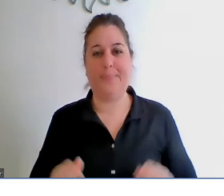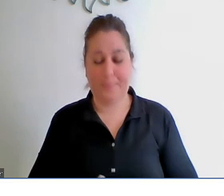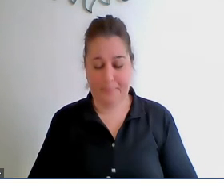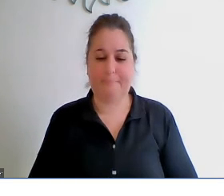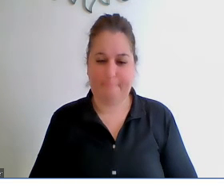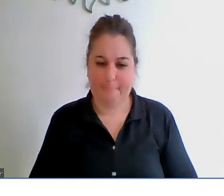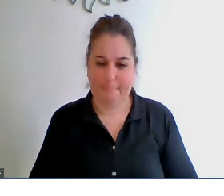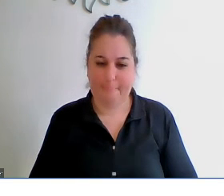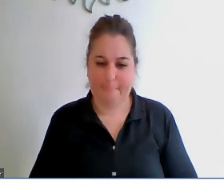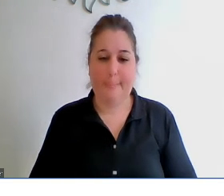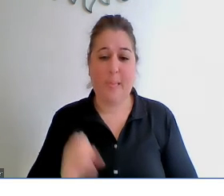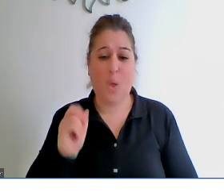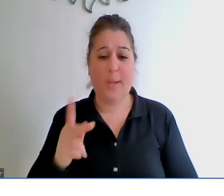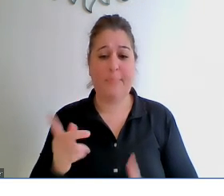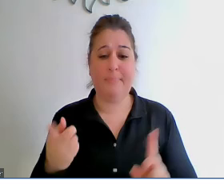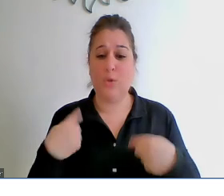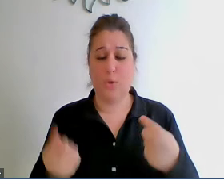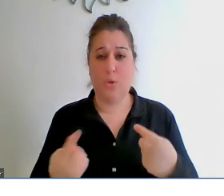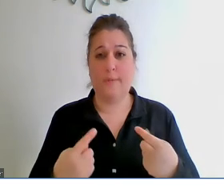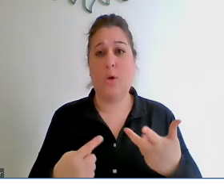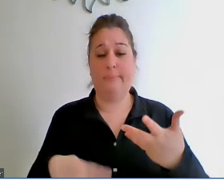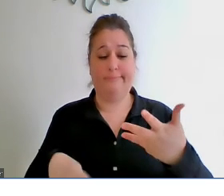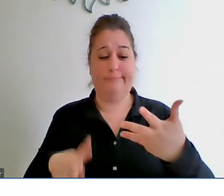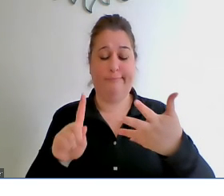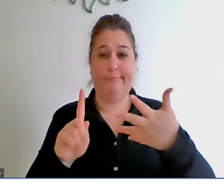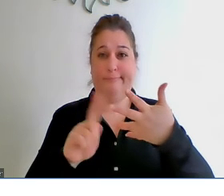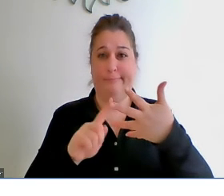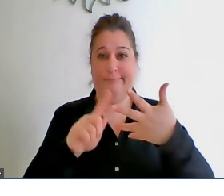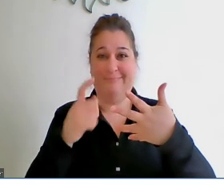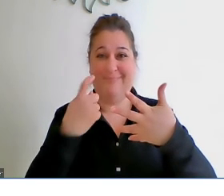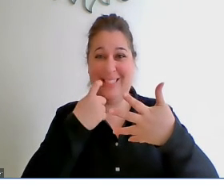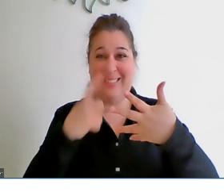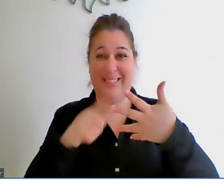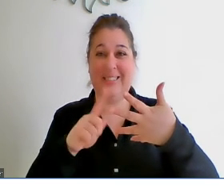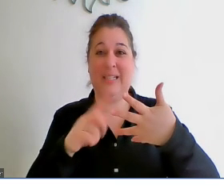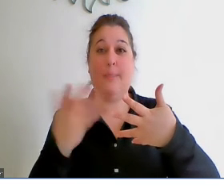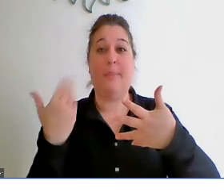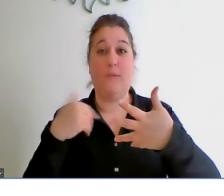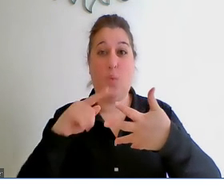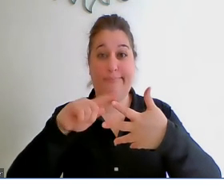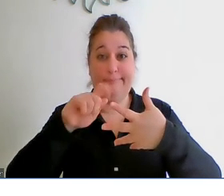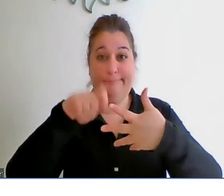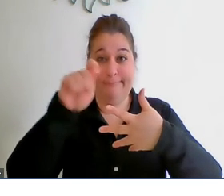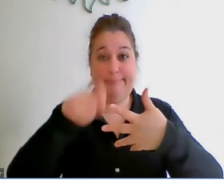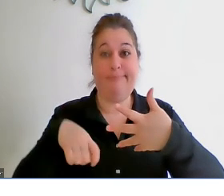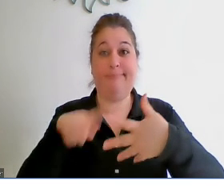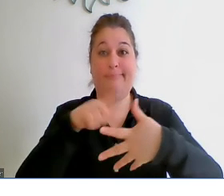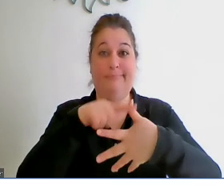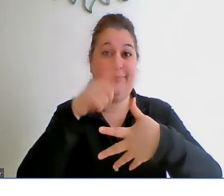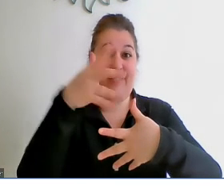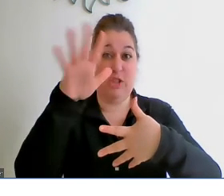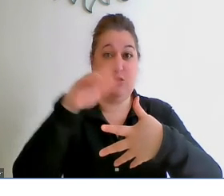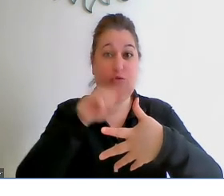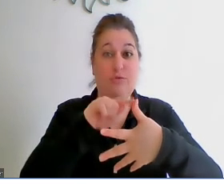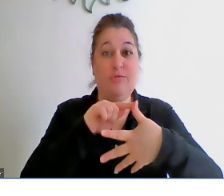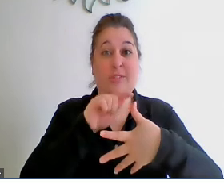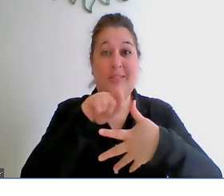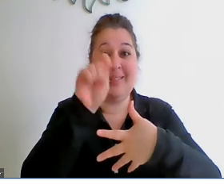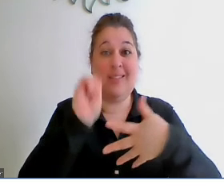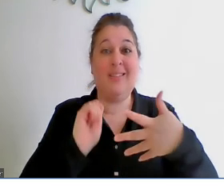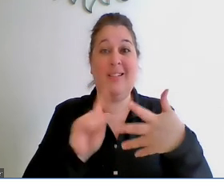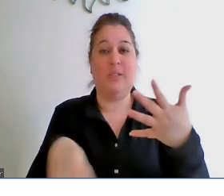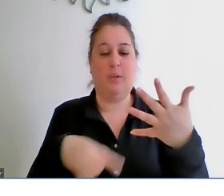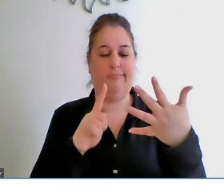All right, so we did adding and subtracting rules just now. Before that, we used the jar method. And before that, we used the number line. Now let's